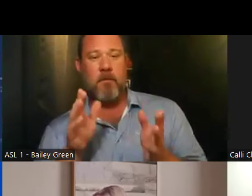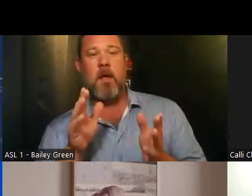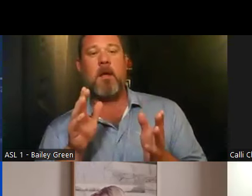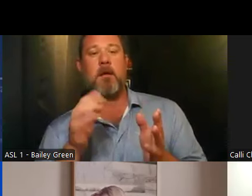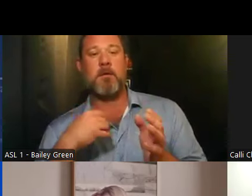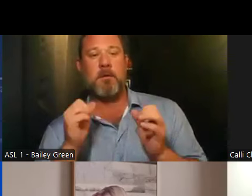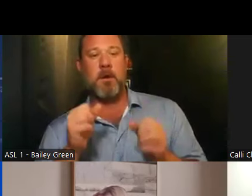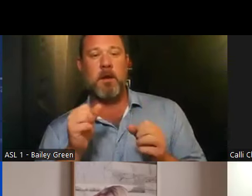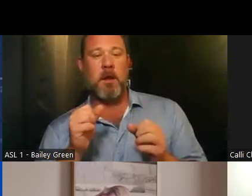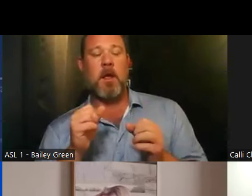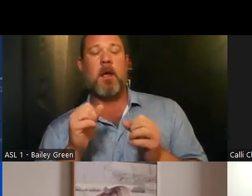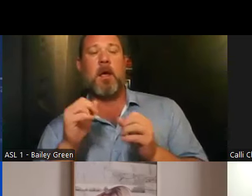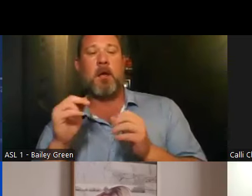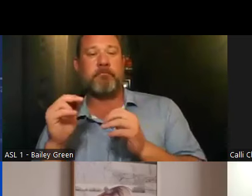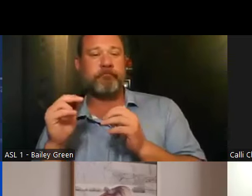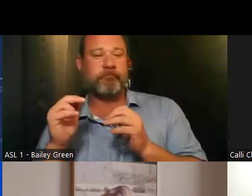can kind of mitigate,